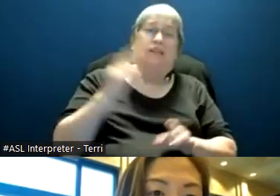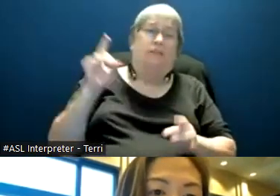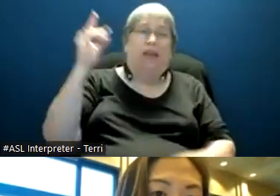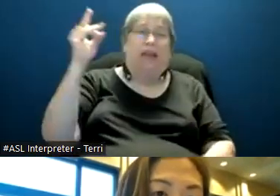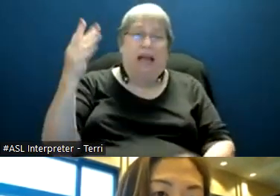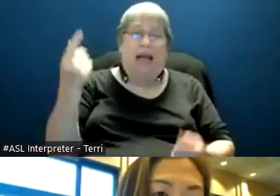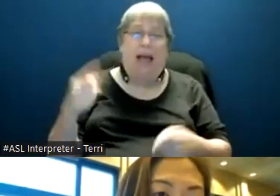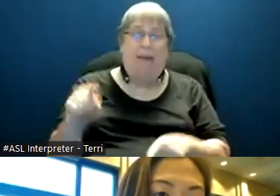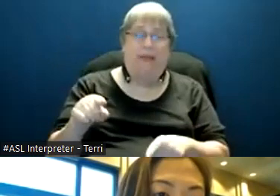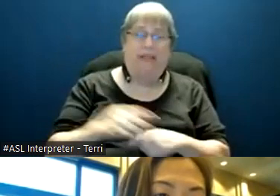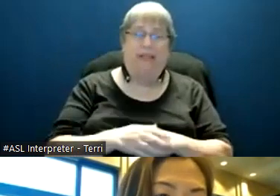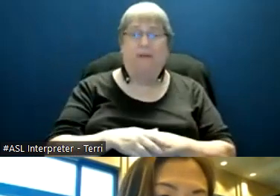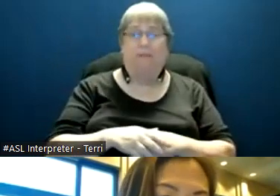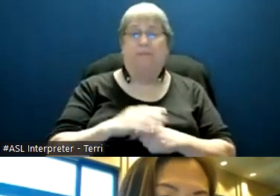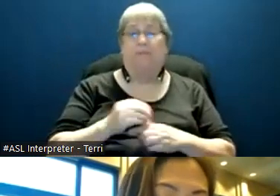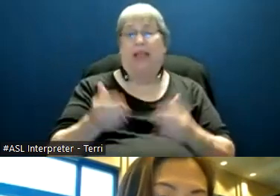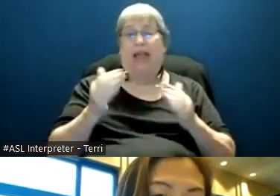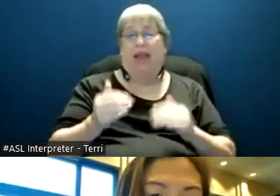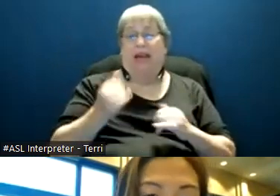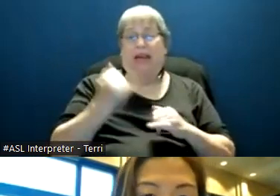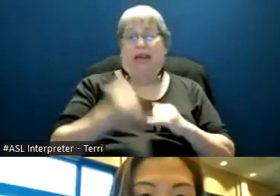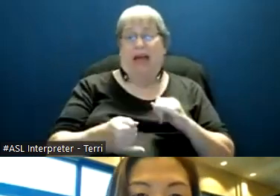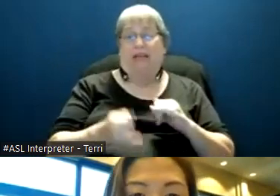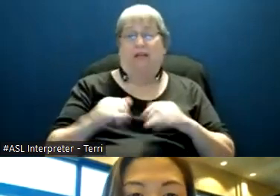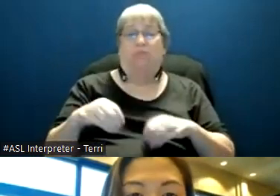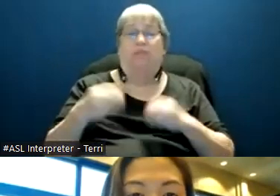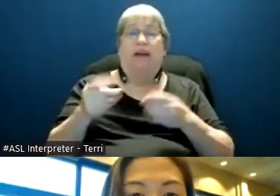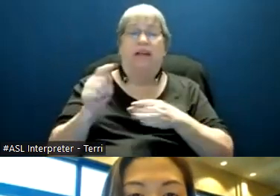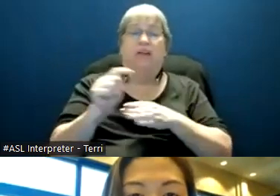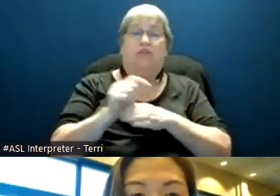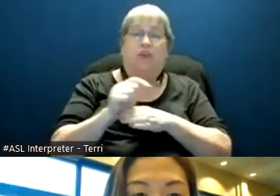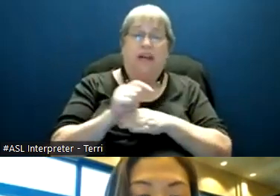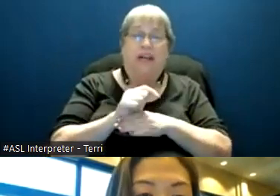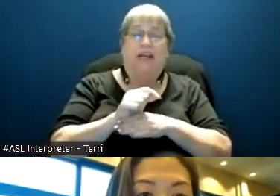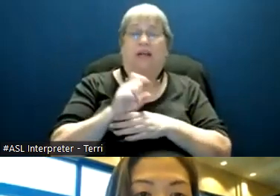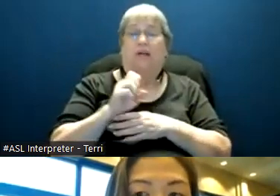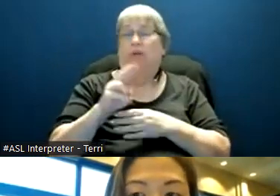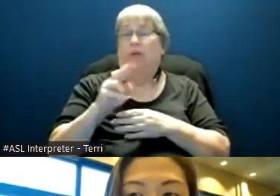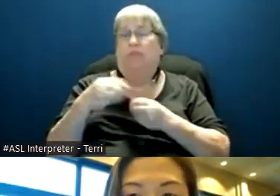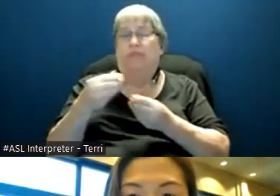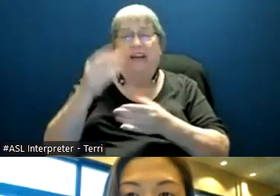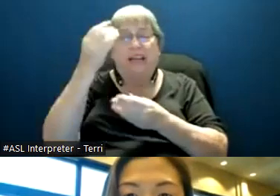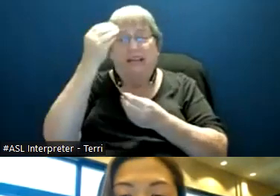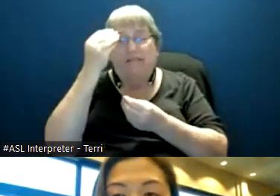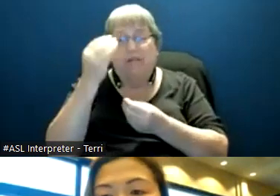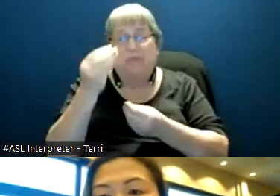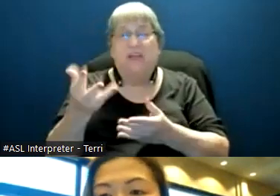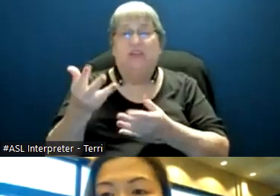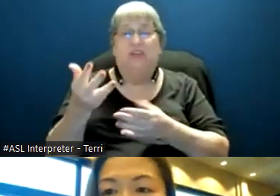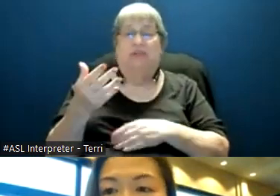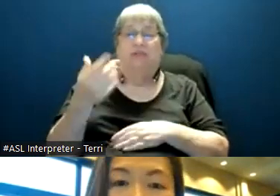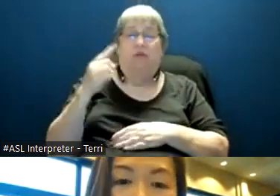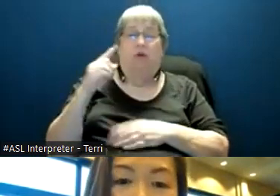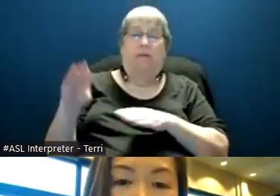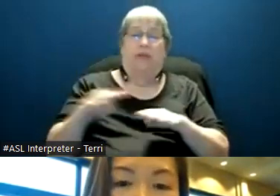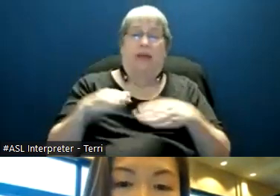or information on behavioral health more broadly so that people know what to expect when encountering the system and